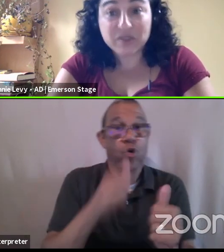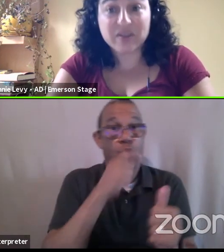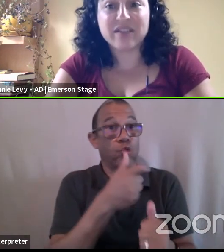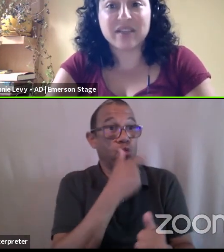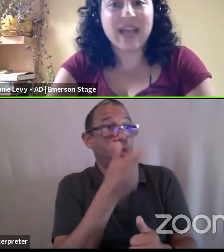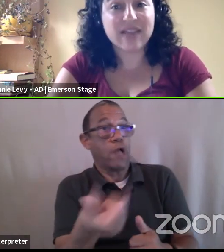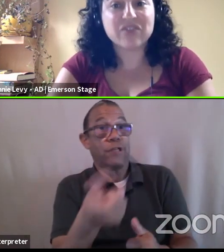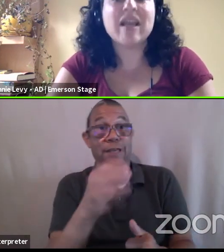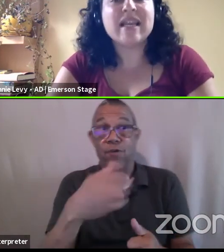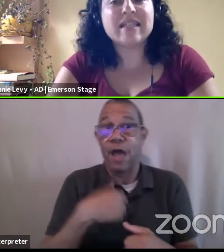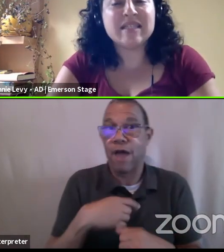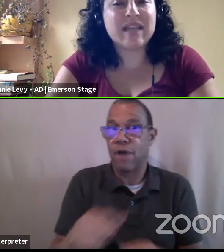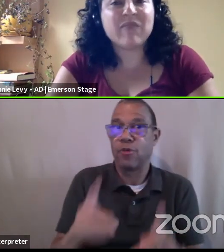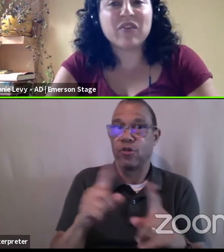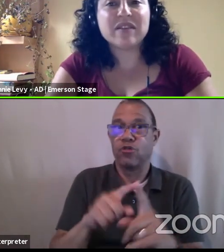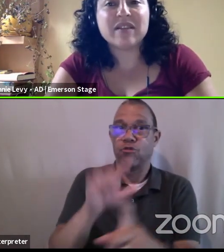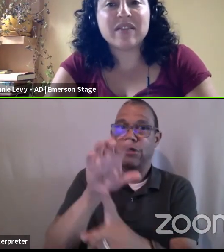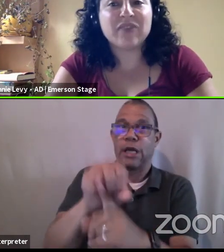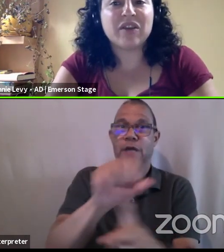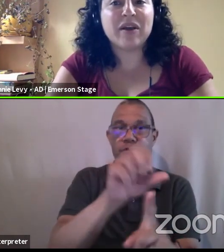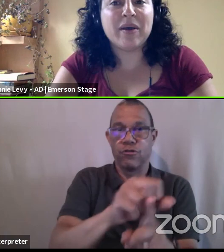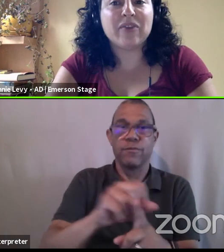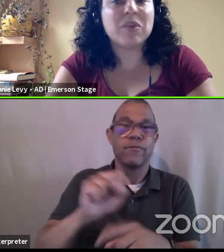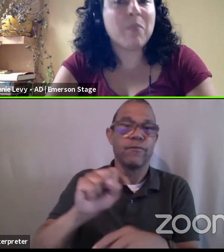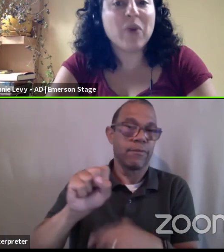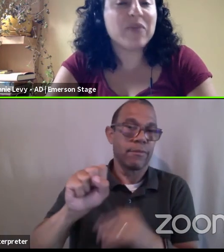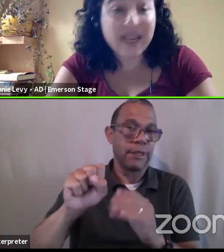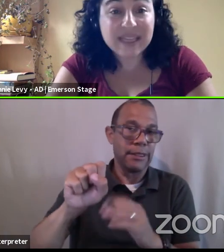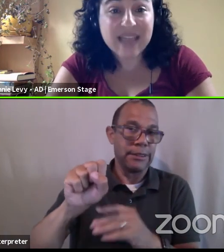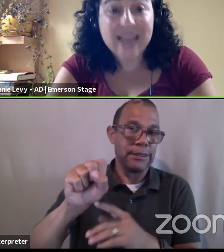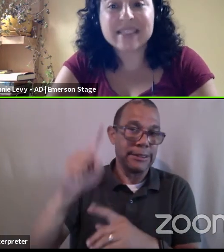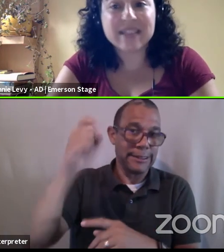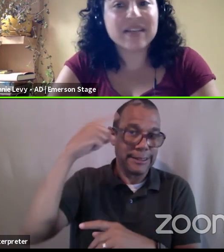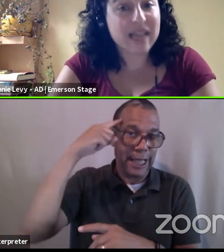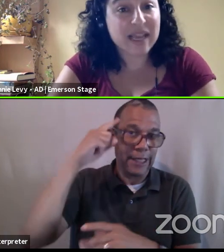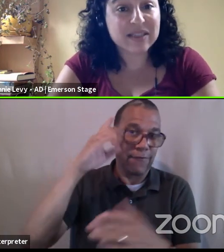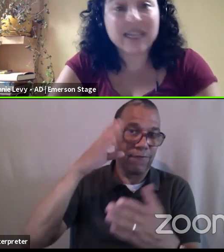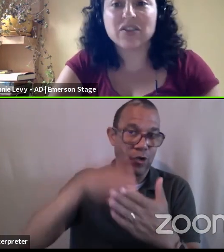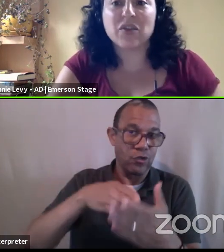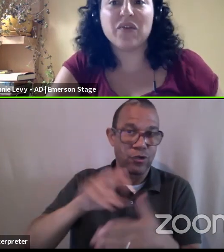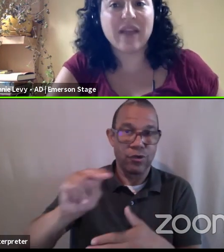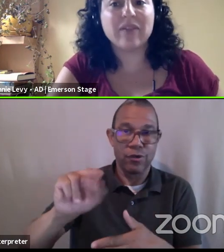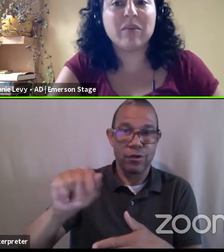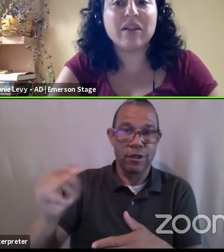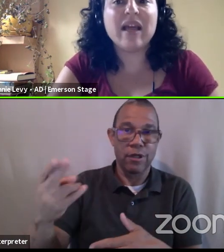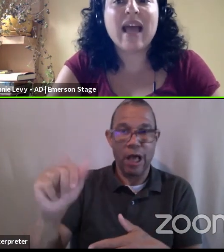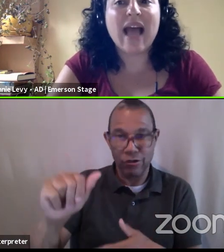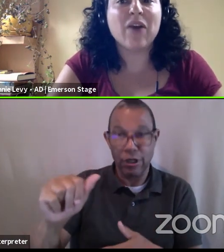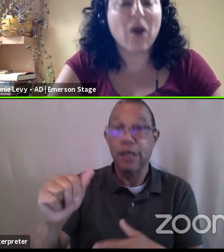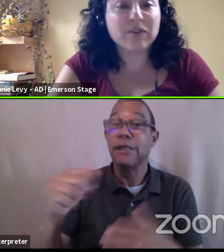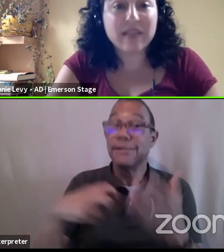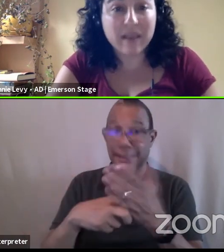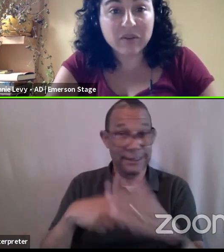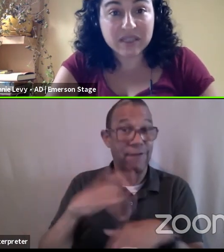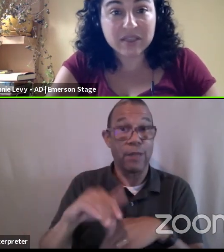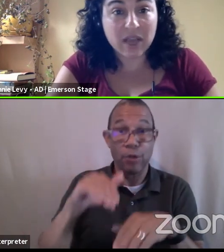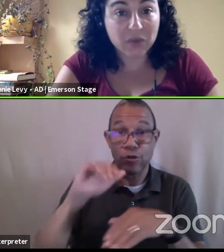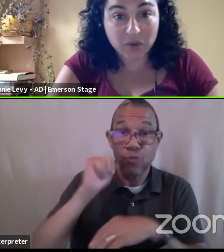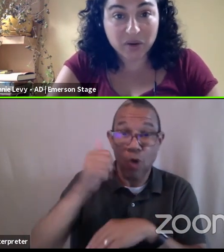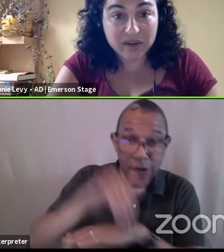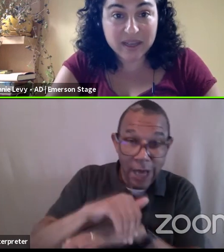have an opportunity to catch state versus natasha tomorrow night and sunday night tickets are available at arts